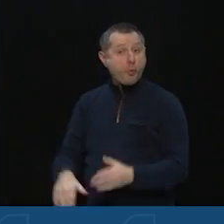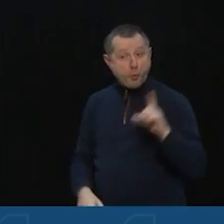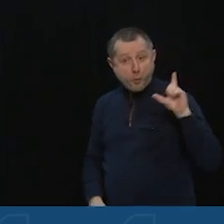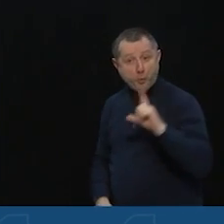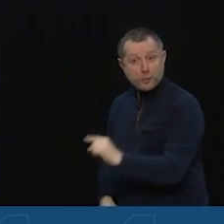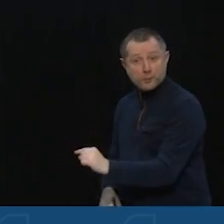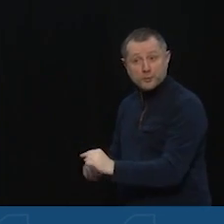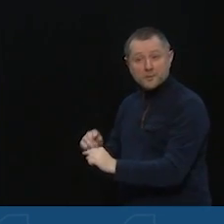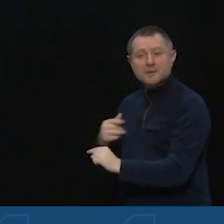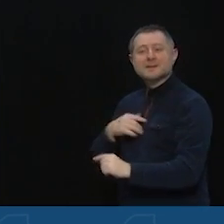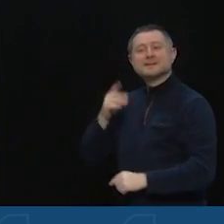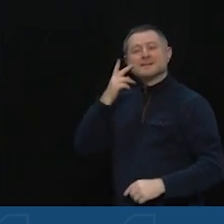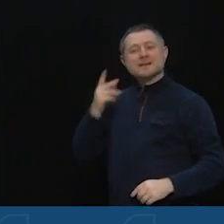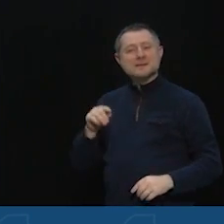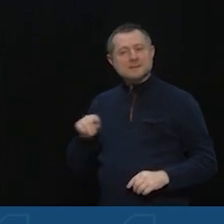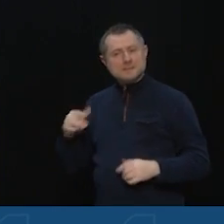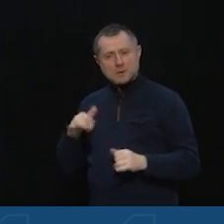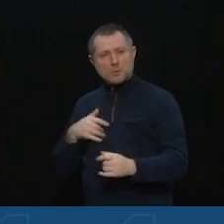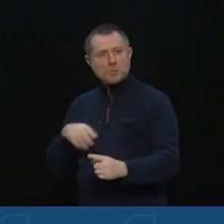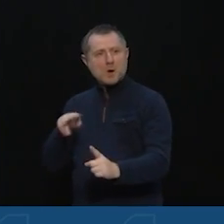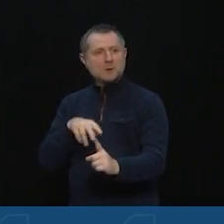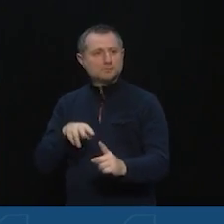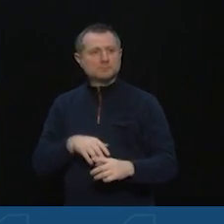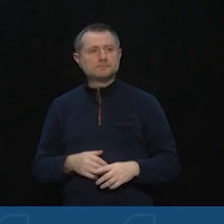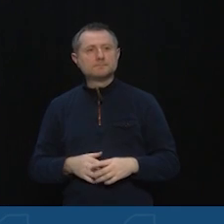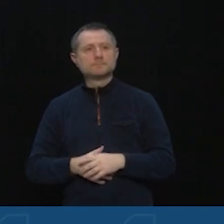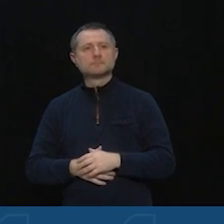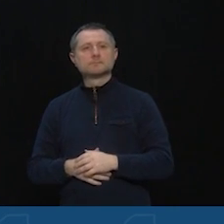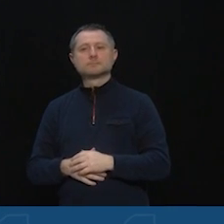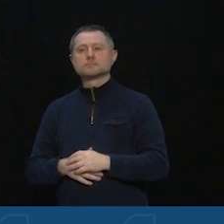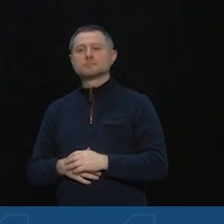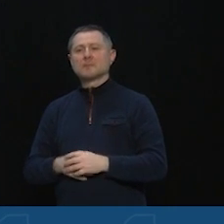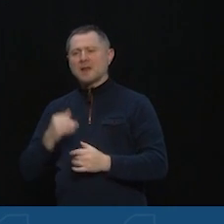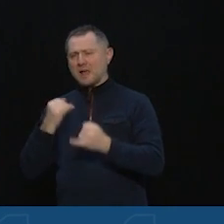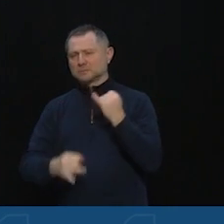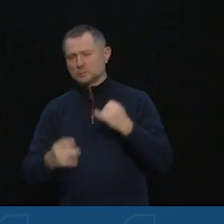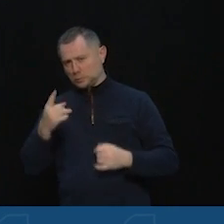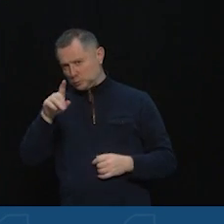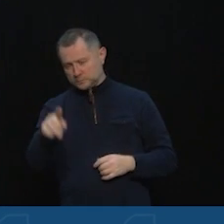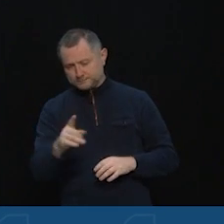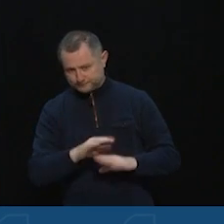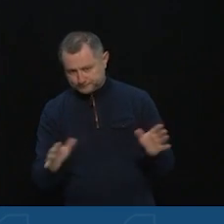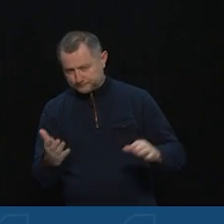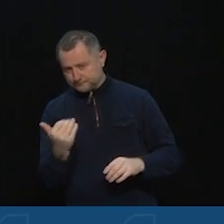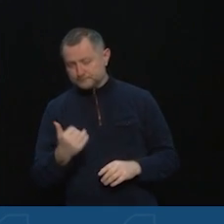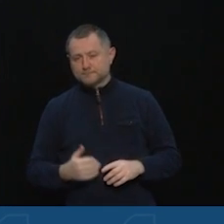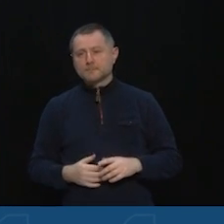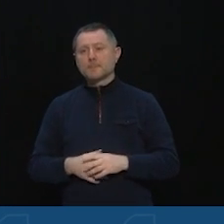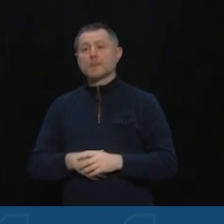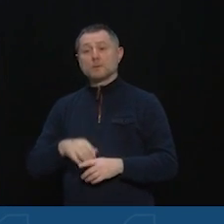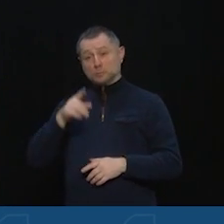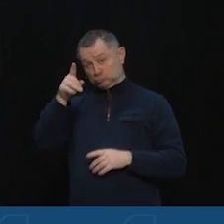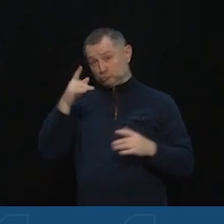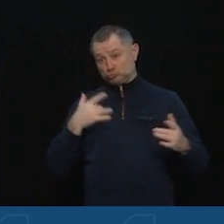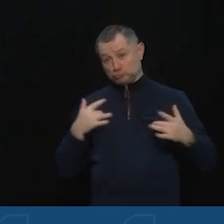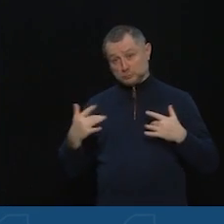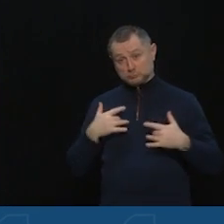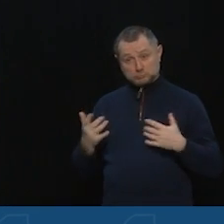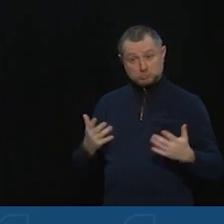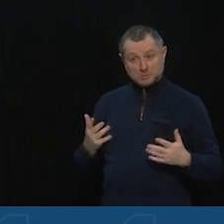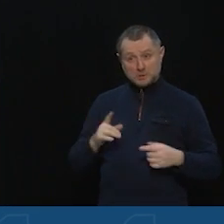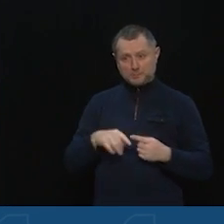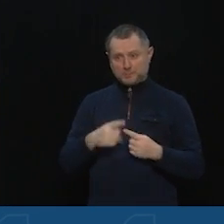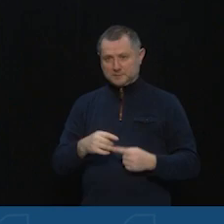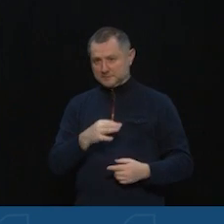slope. Okay. Last question. How concerned are you with hospital staffing levels, since that's really the focus? Well, of course, we're